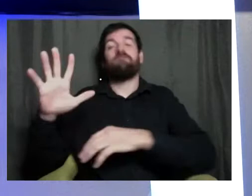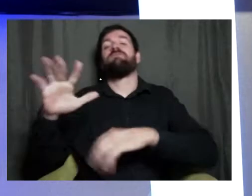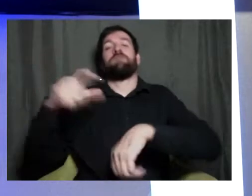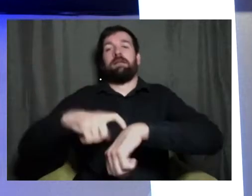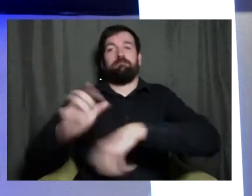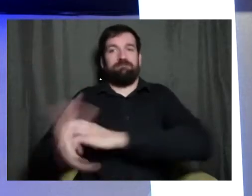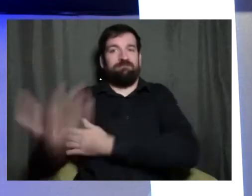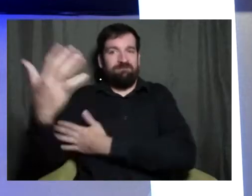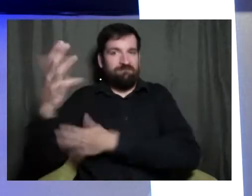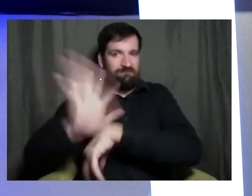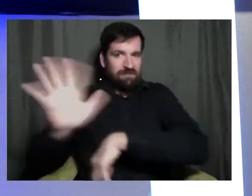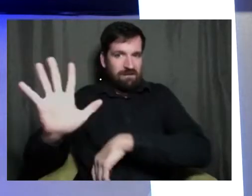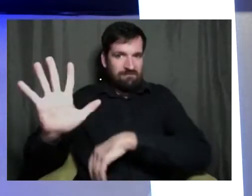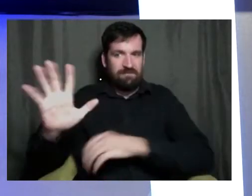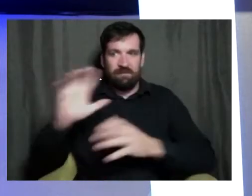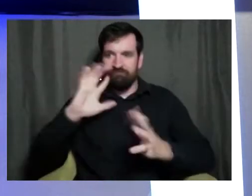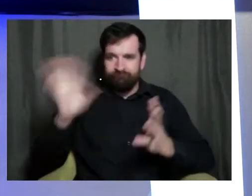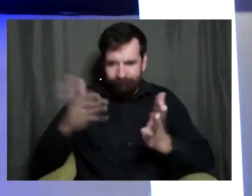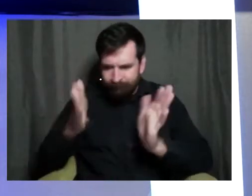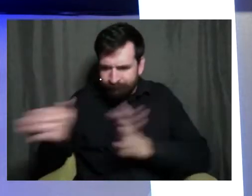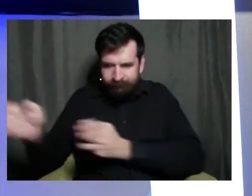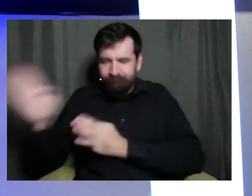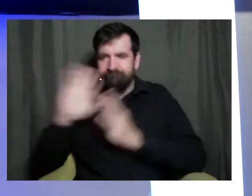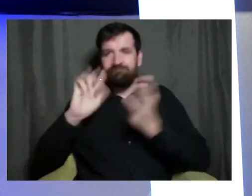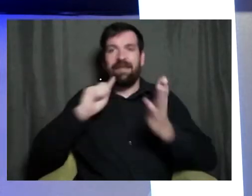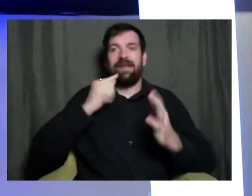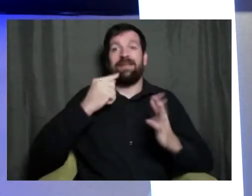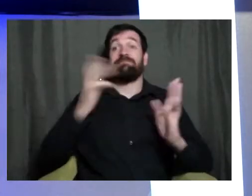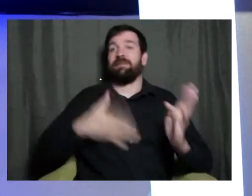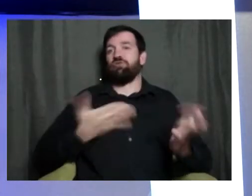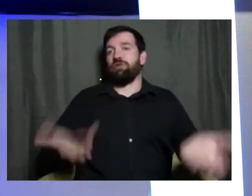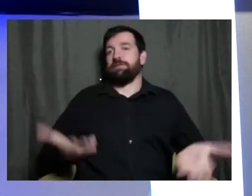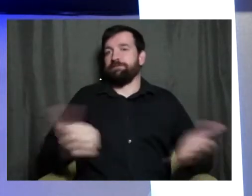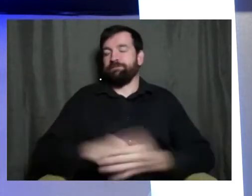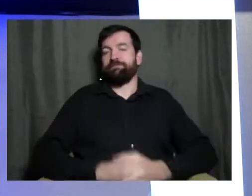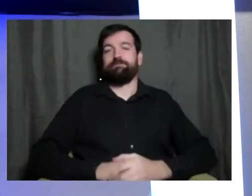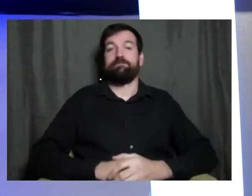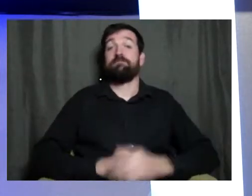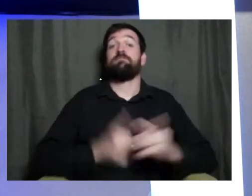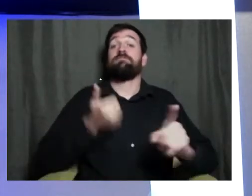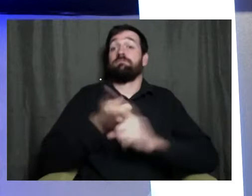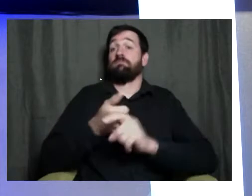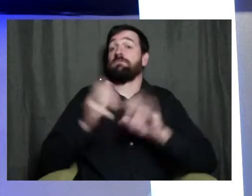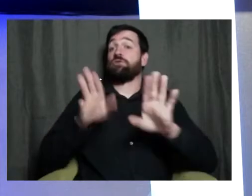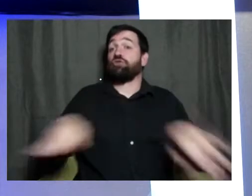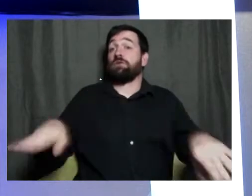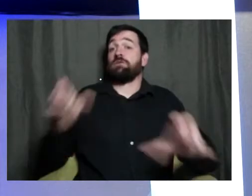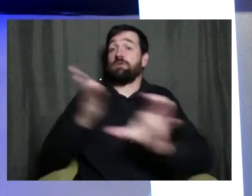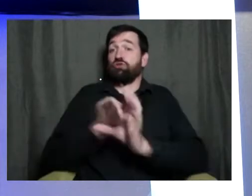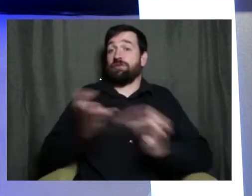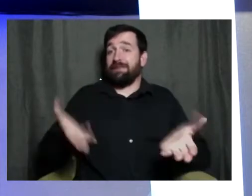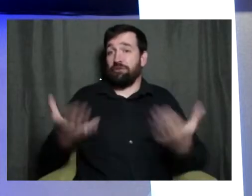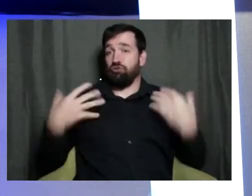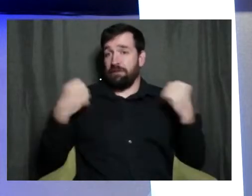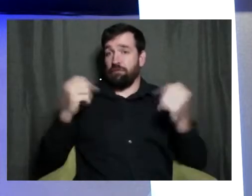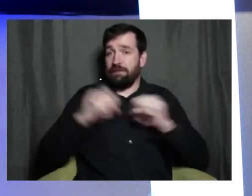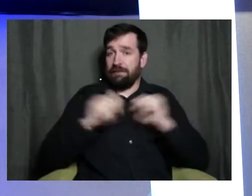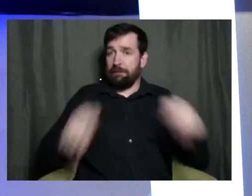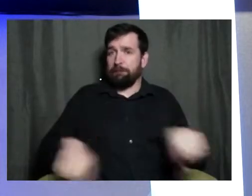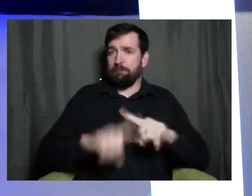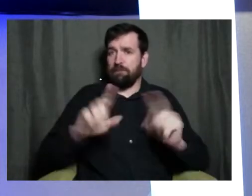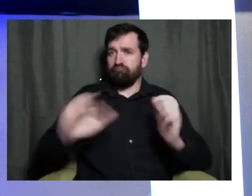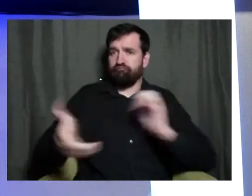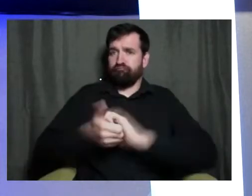Okay. So good. We are glad that you are with us. You are a child psychologist here at the health system, but you also work with our young